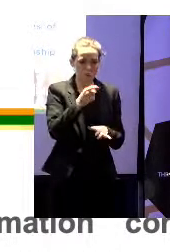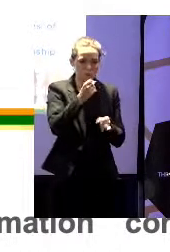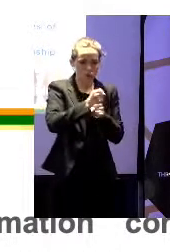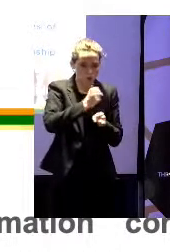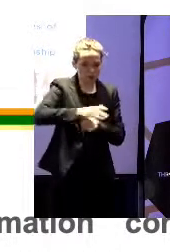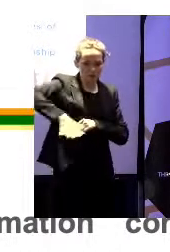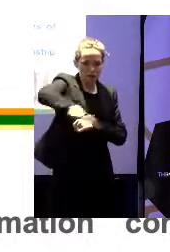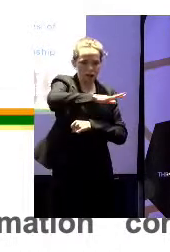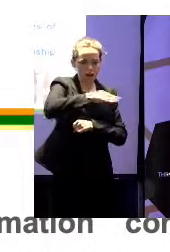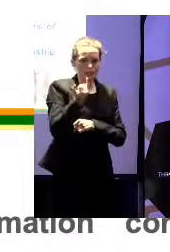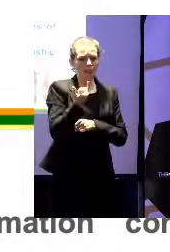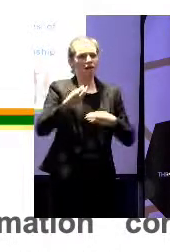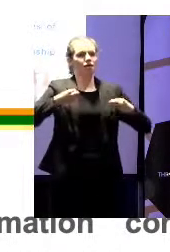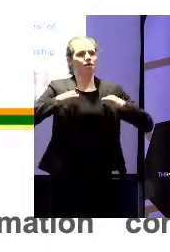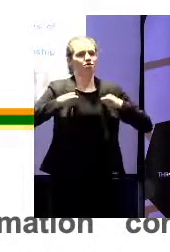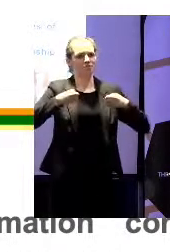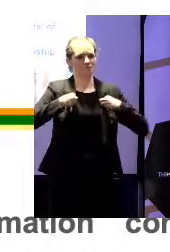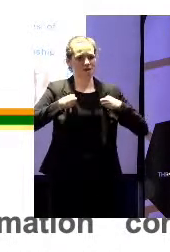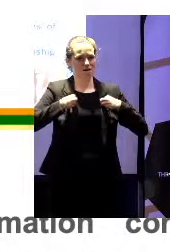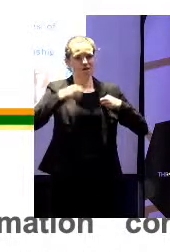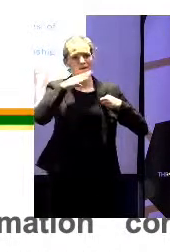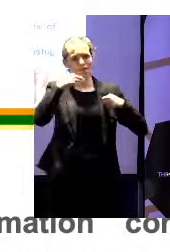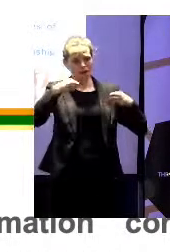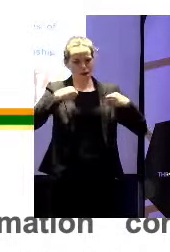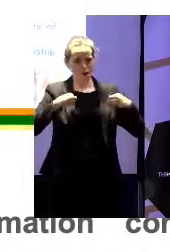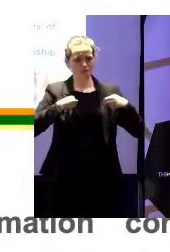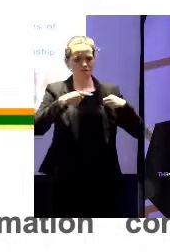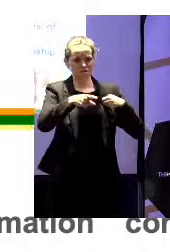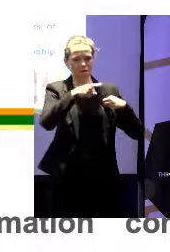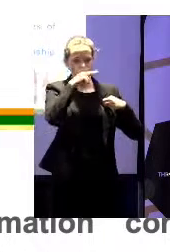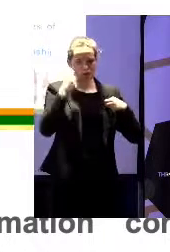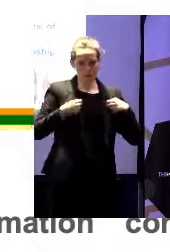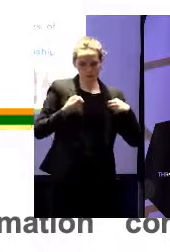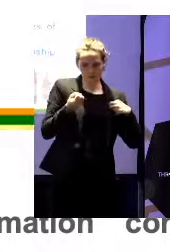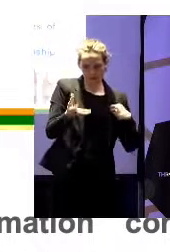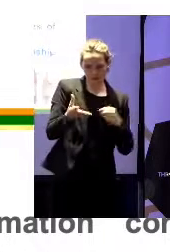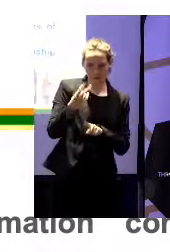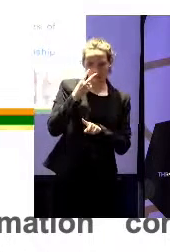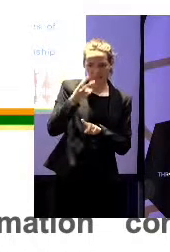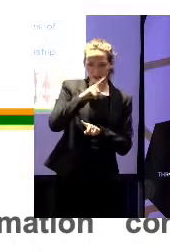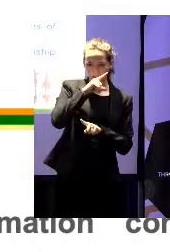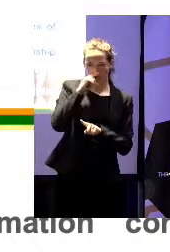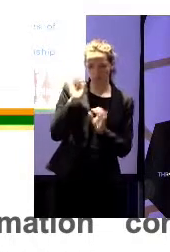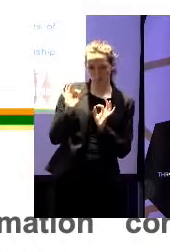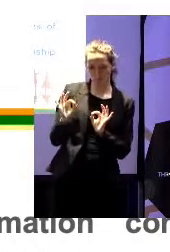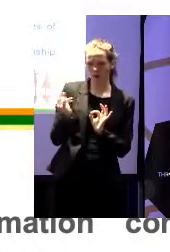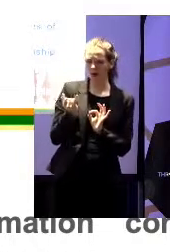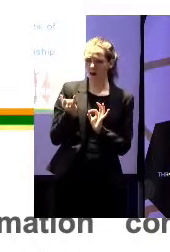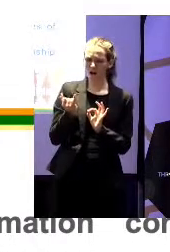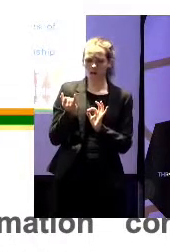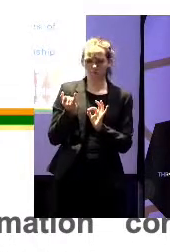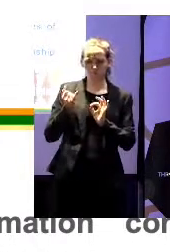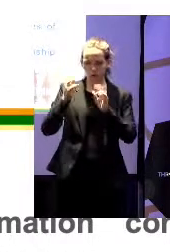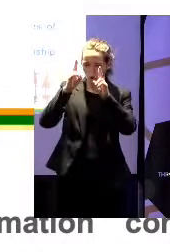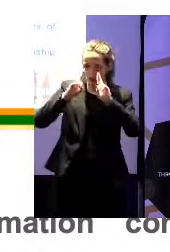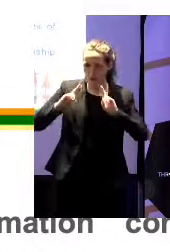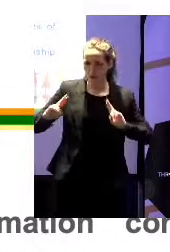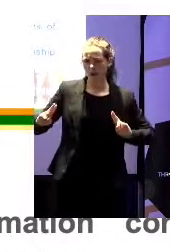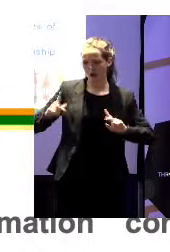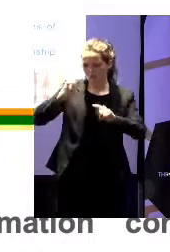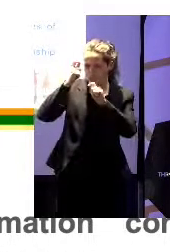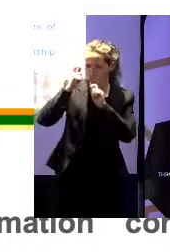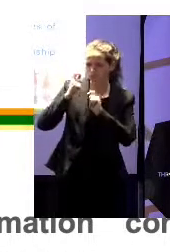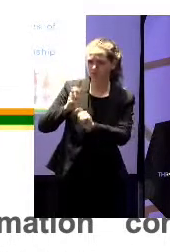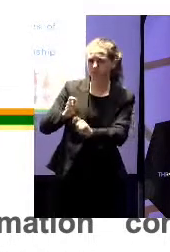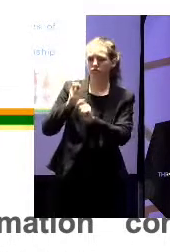it's important that when we name these assets, we do it in a way that honors these assets and honors